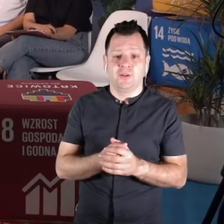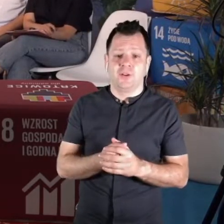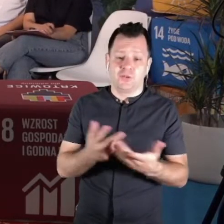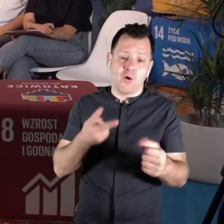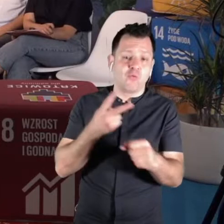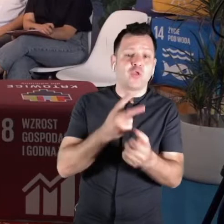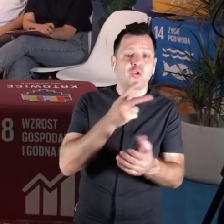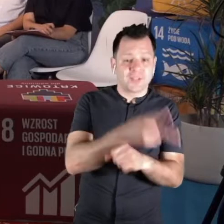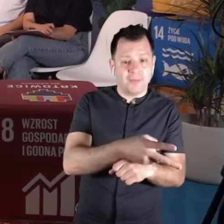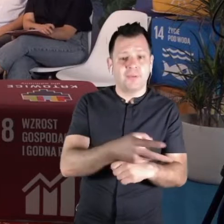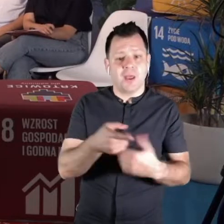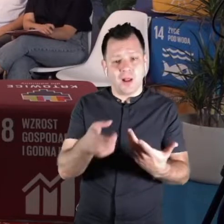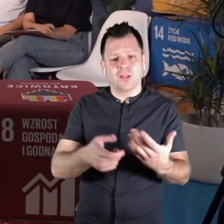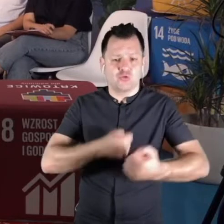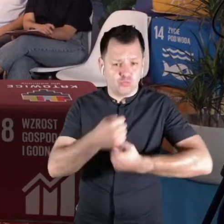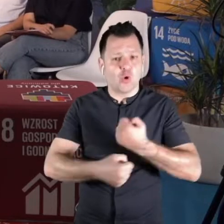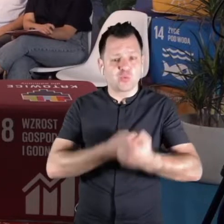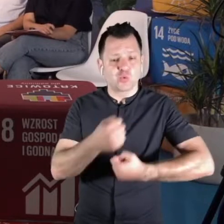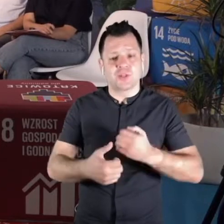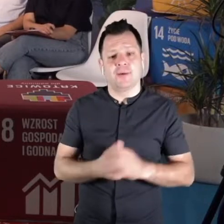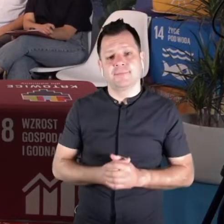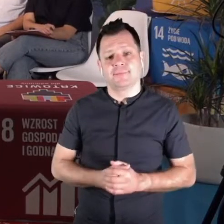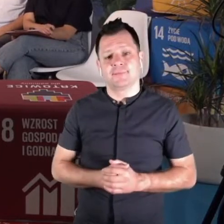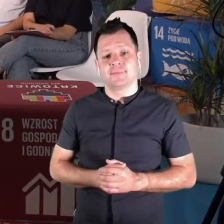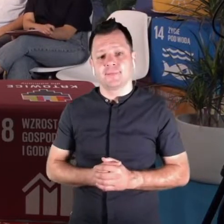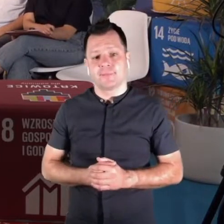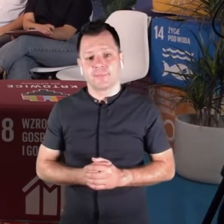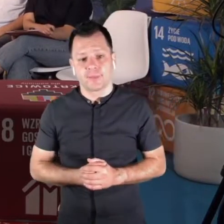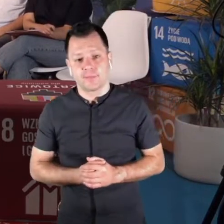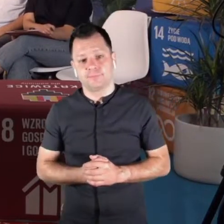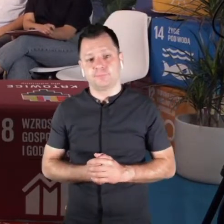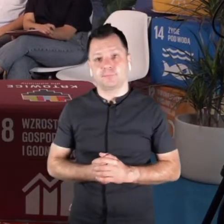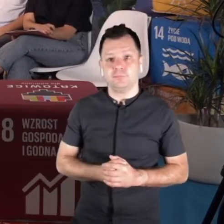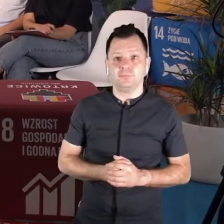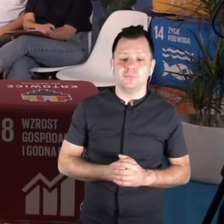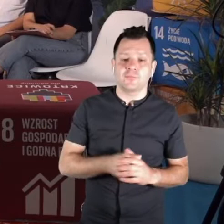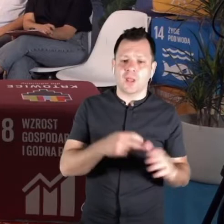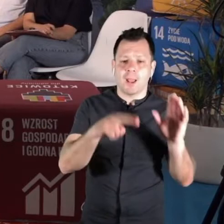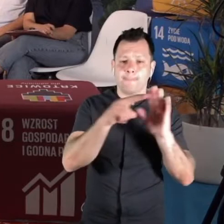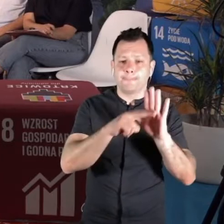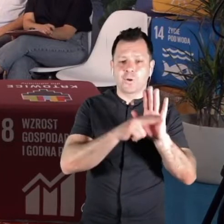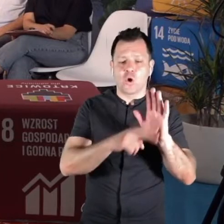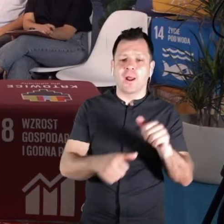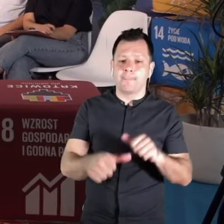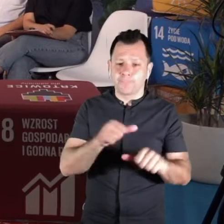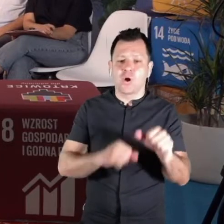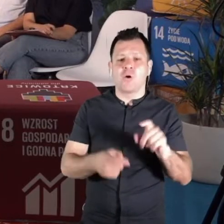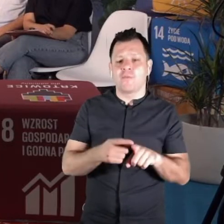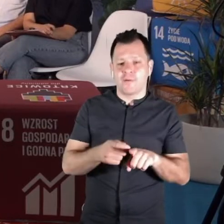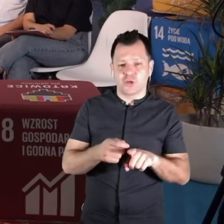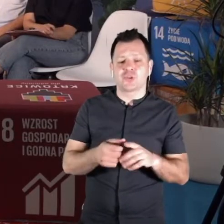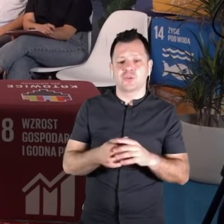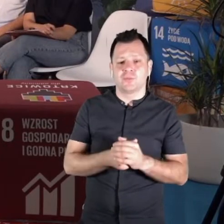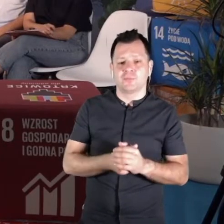that's we launched the platform on last year in September, and to